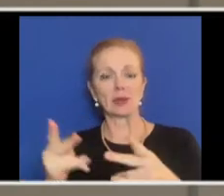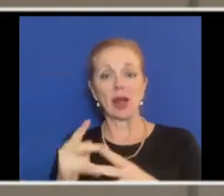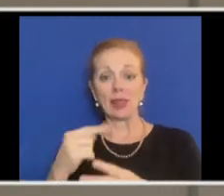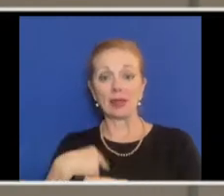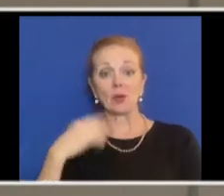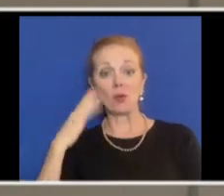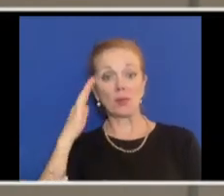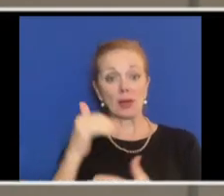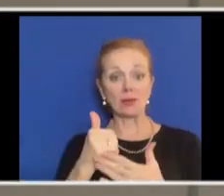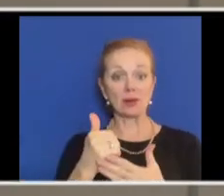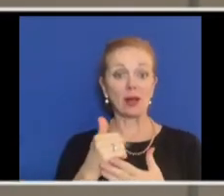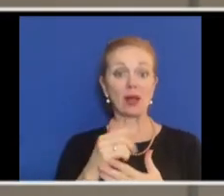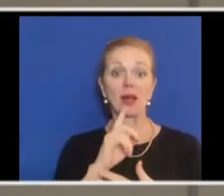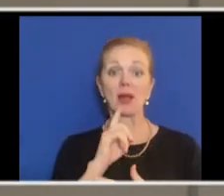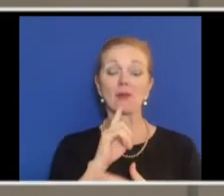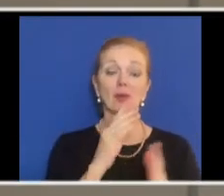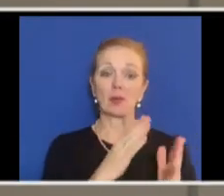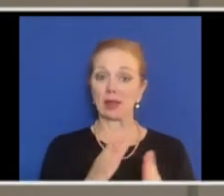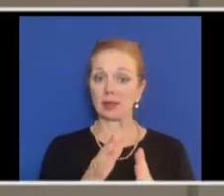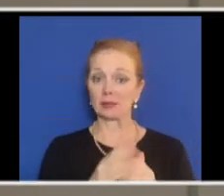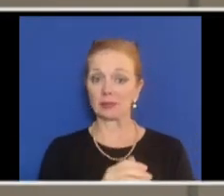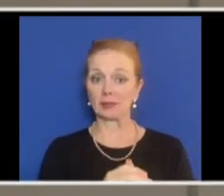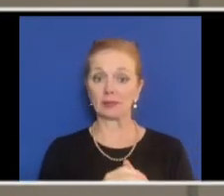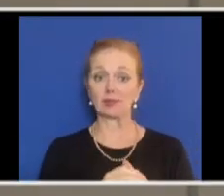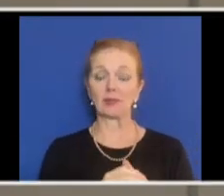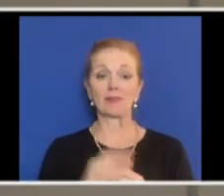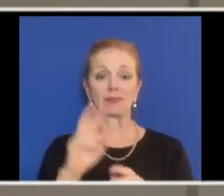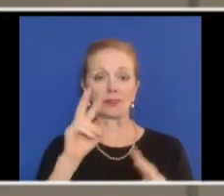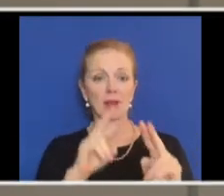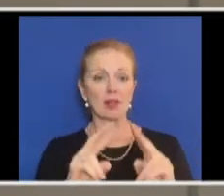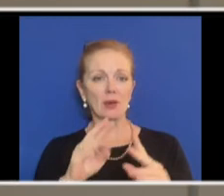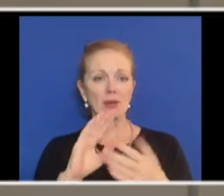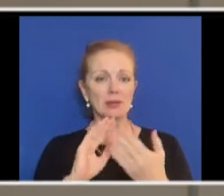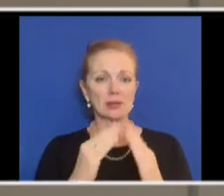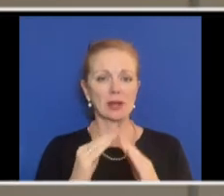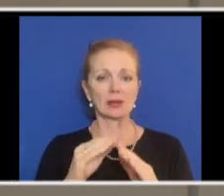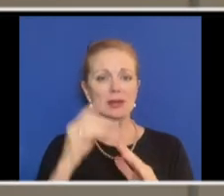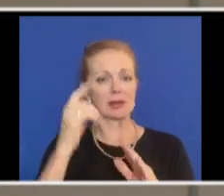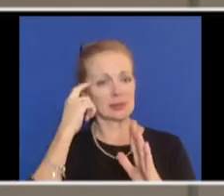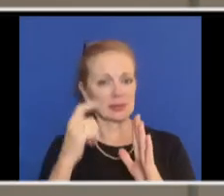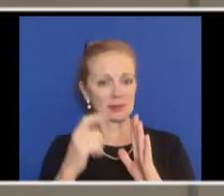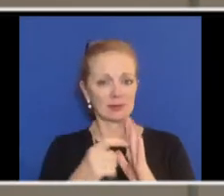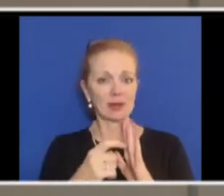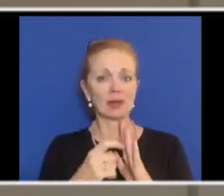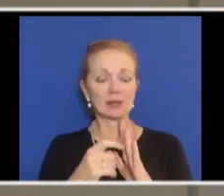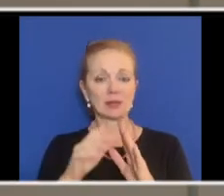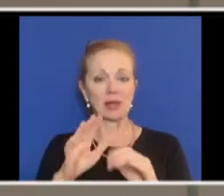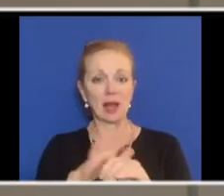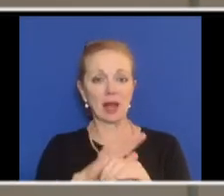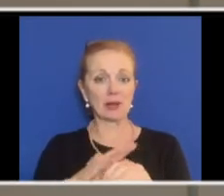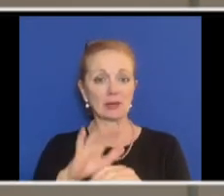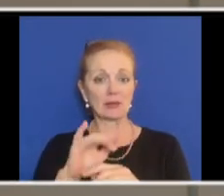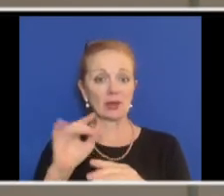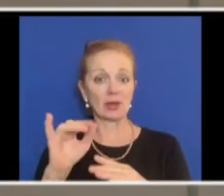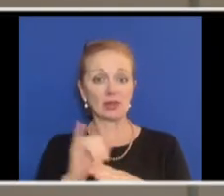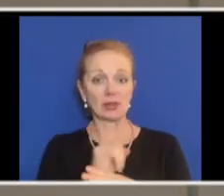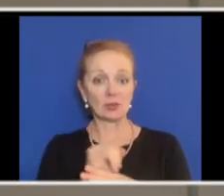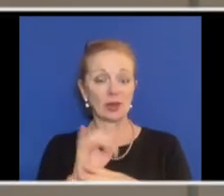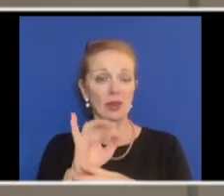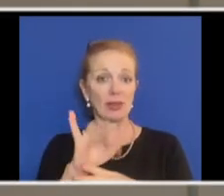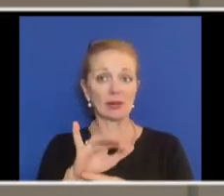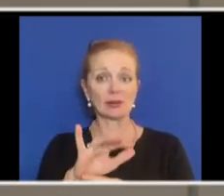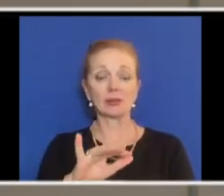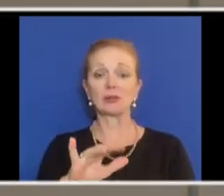helpful if we had an actual plan and look at our city and identify areas for industrial because